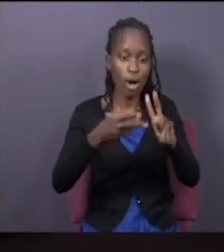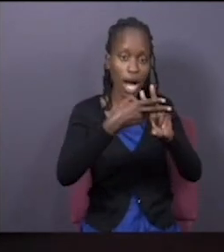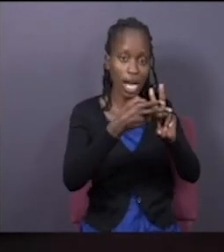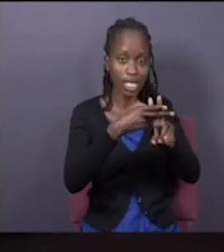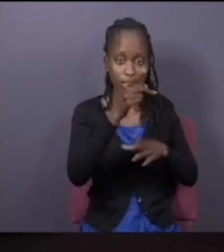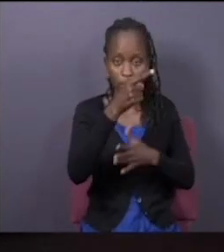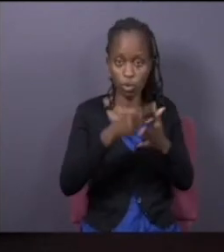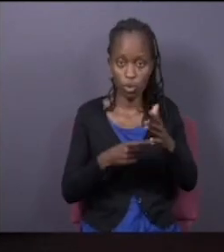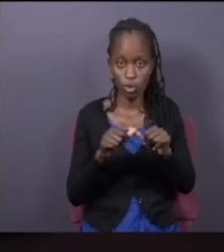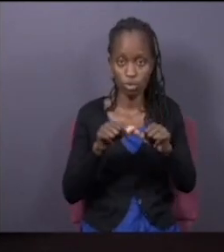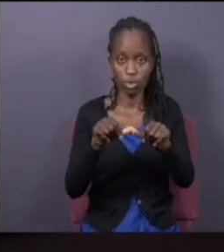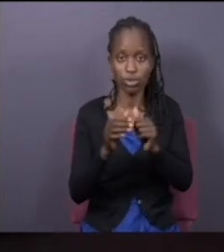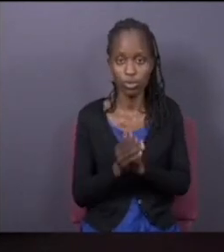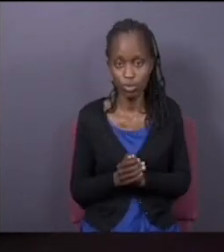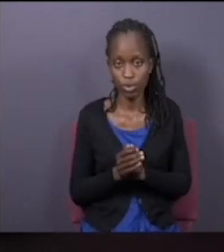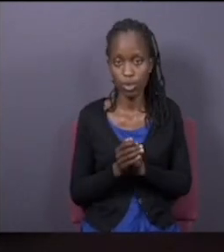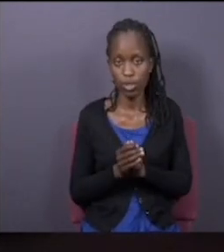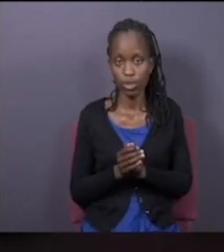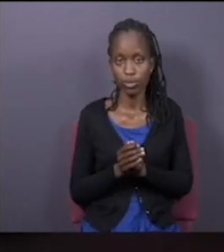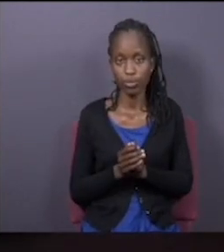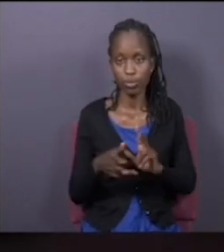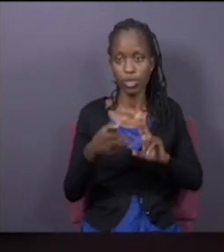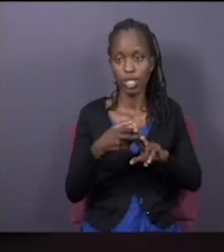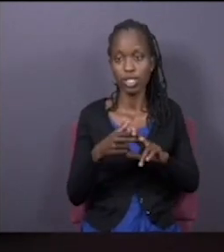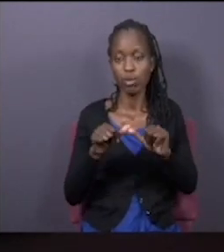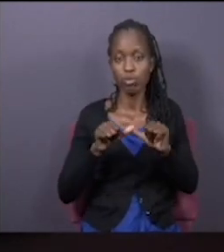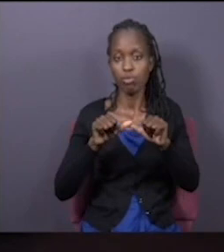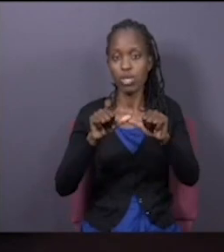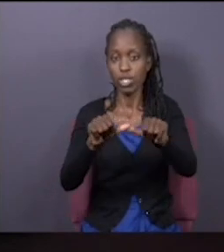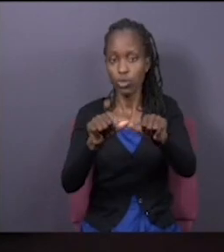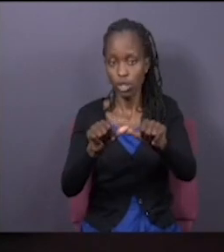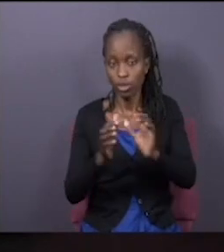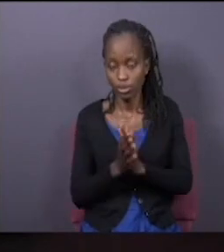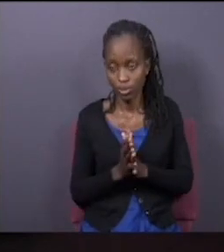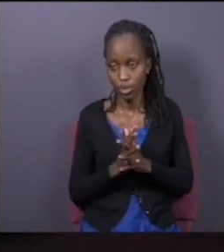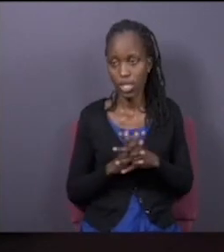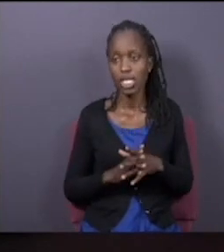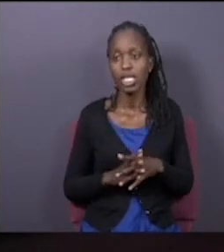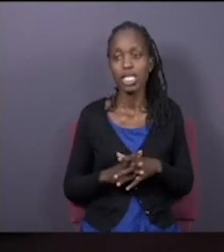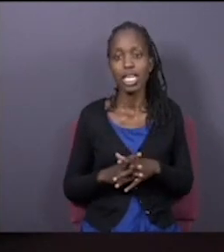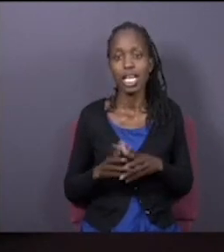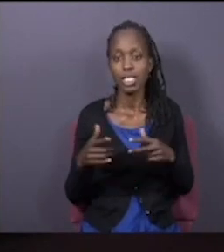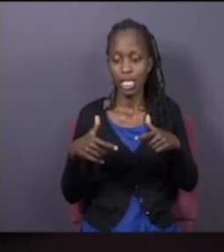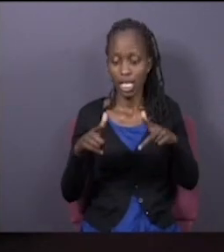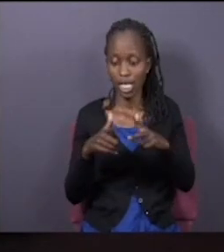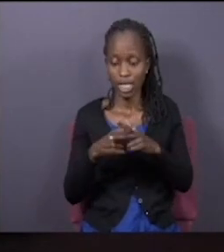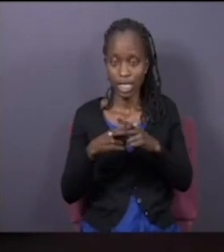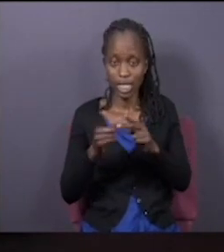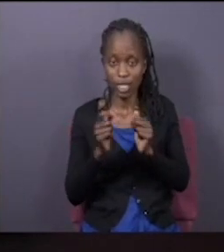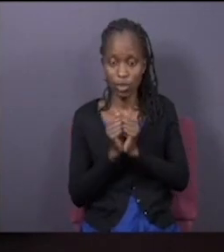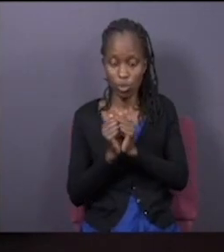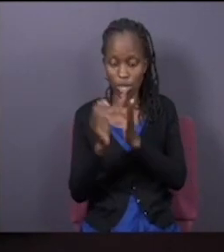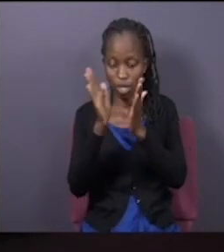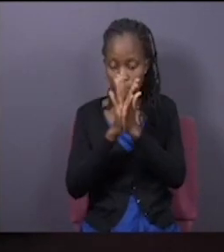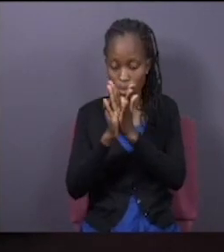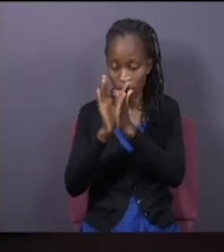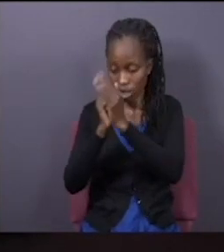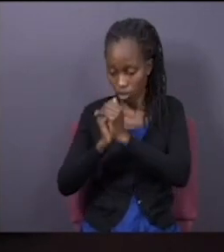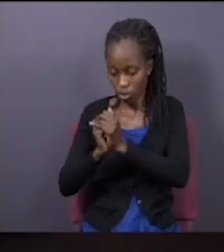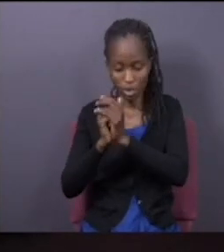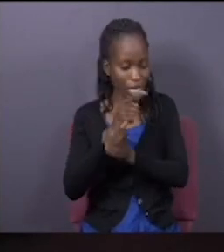is press on. Our hashtag today is press on. As always, let's get started with our praise and worship session